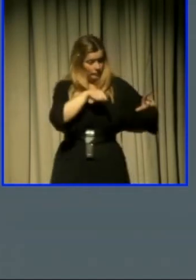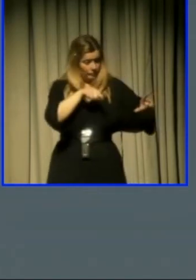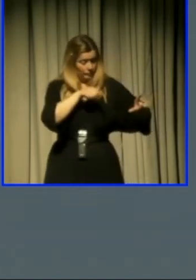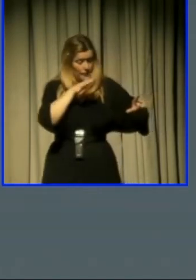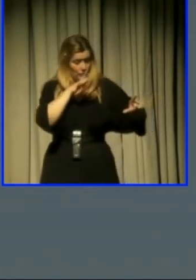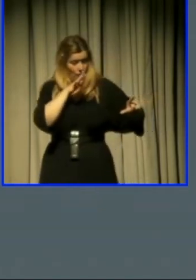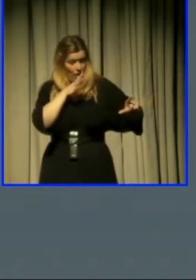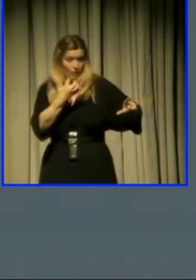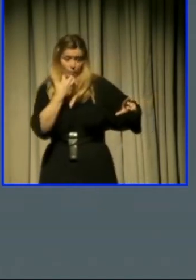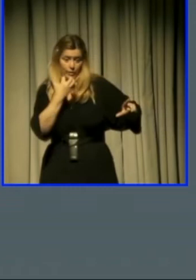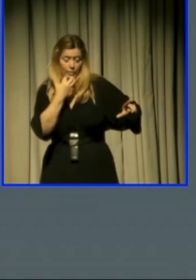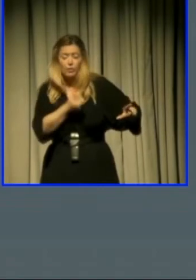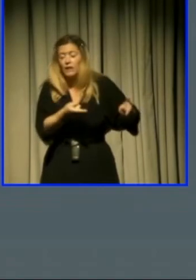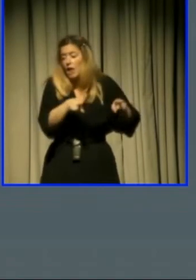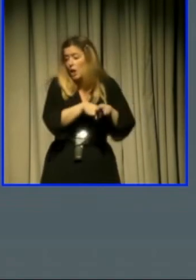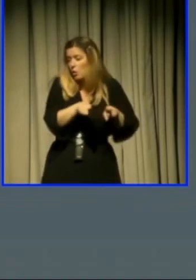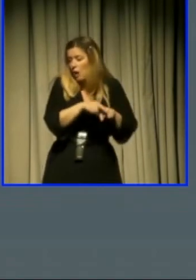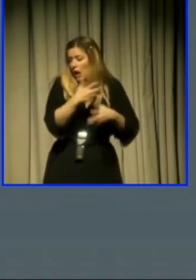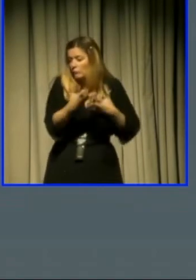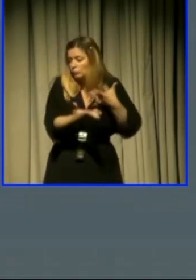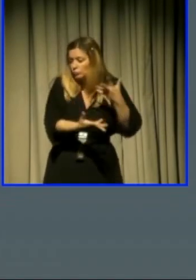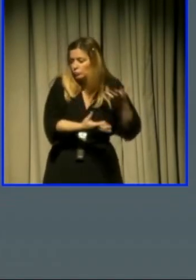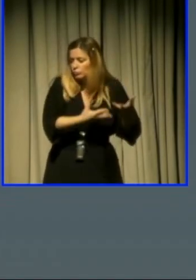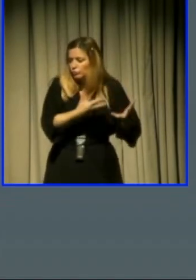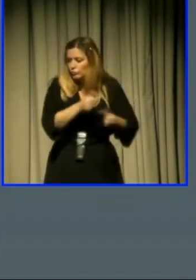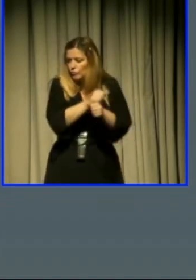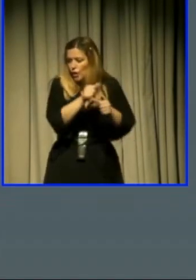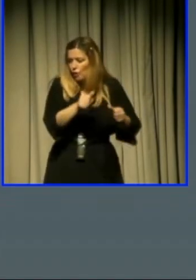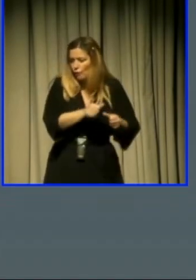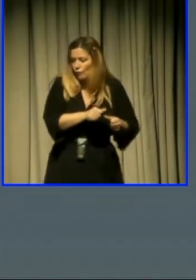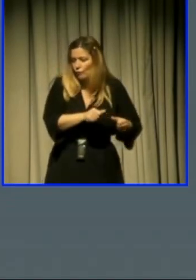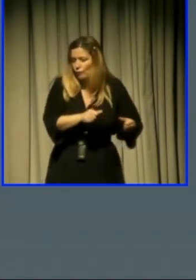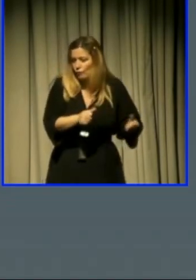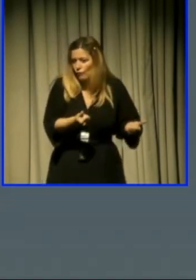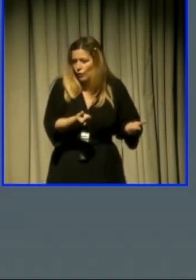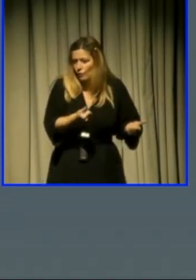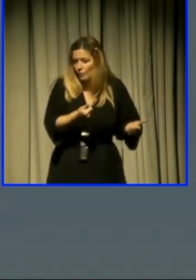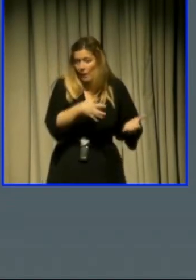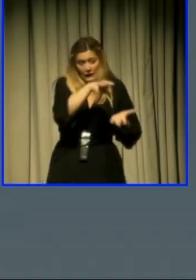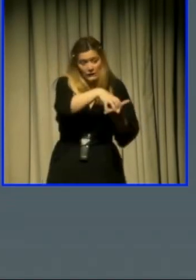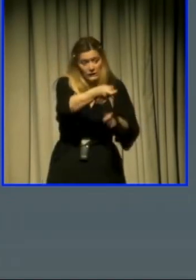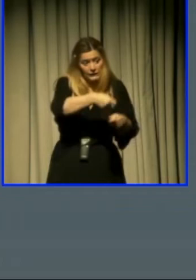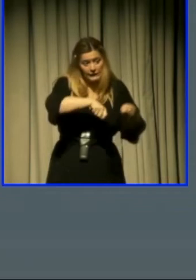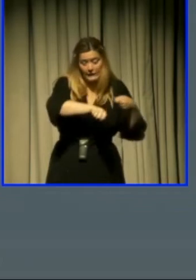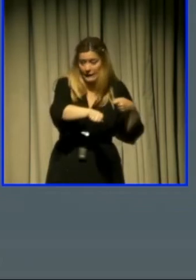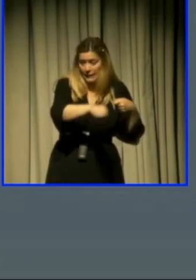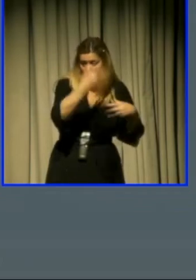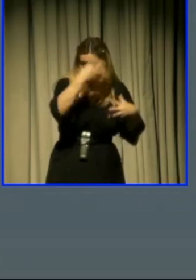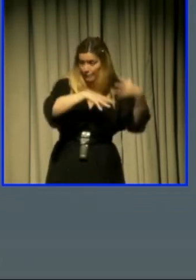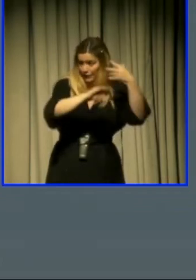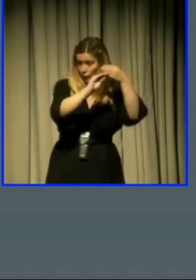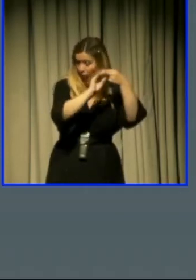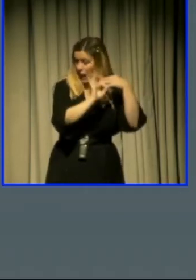physical retail store. So as you can see here, pictured is Tumi's virtual store.